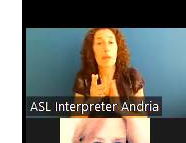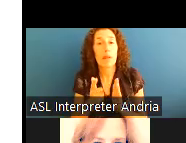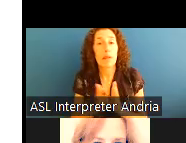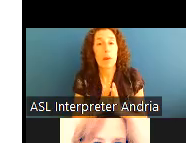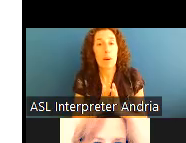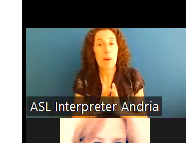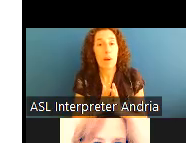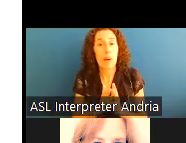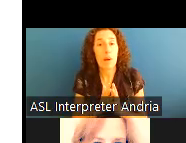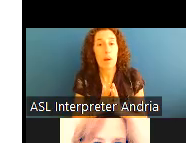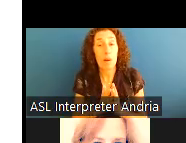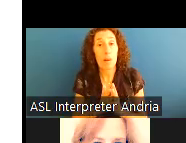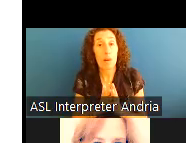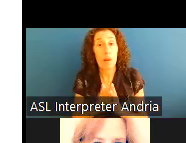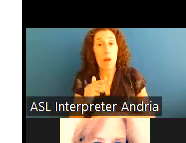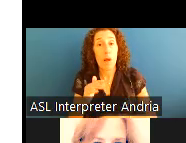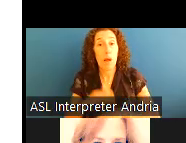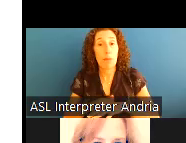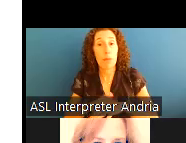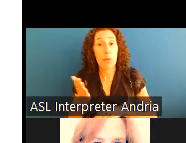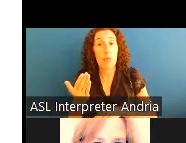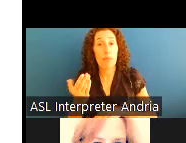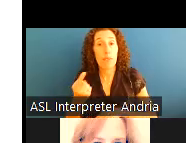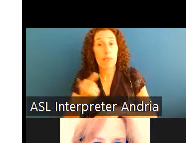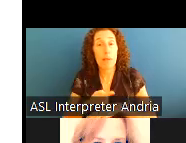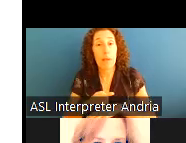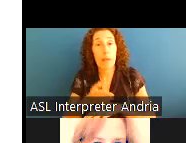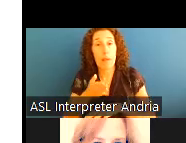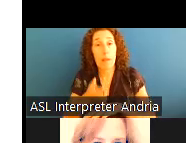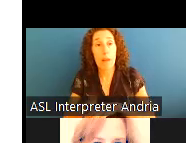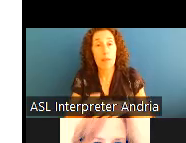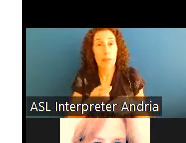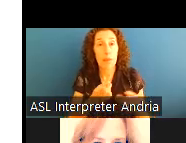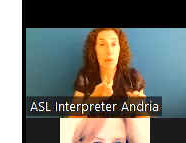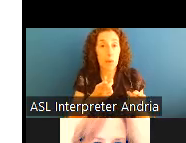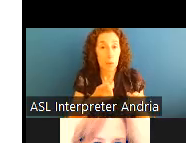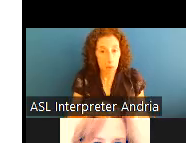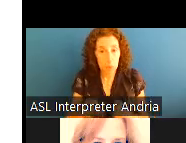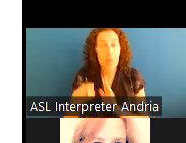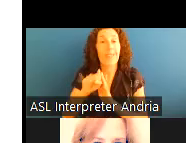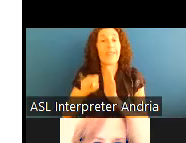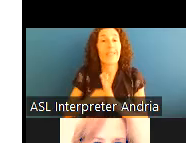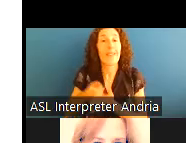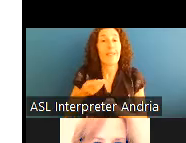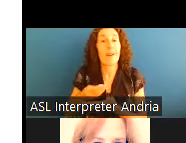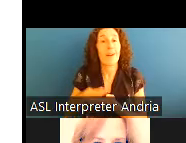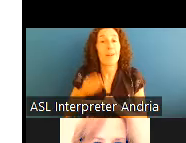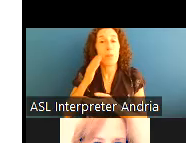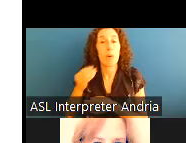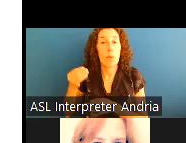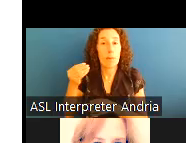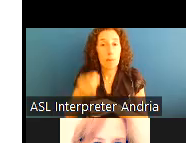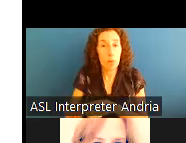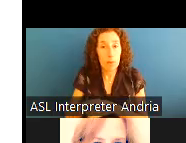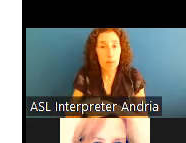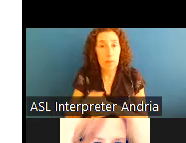be reimbursed by state funds. This law doesn't specifically state that only cervical swabs should be collected when a victim presents more than